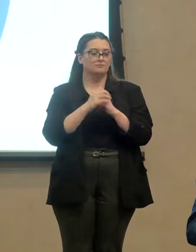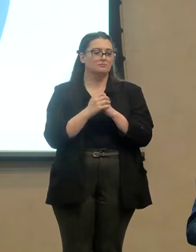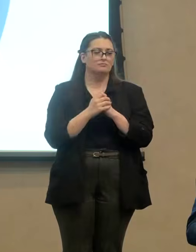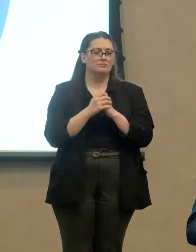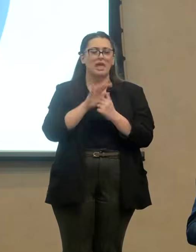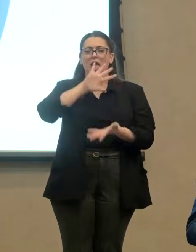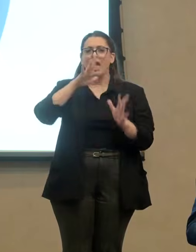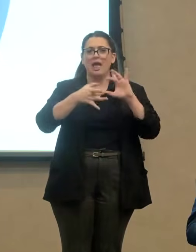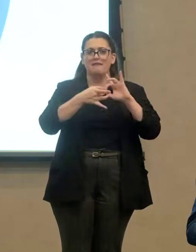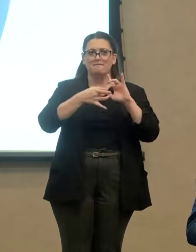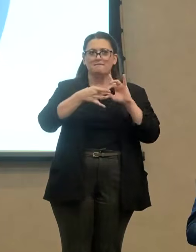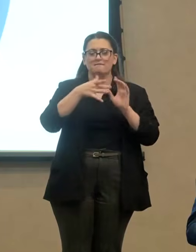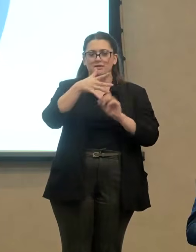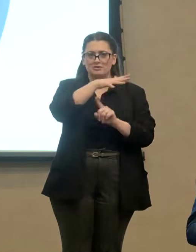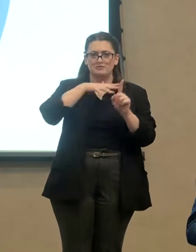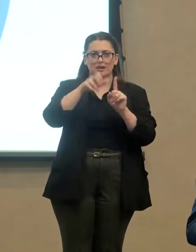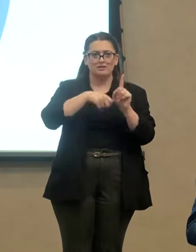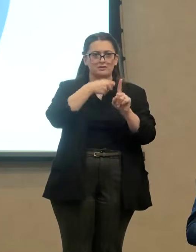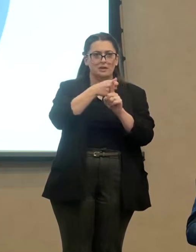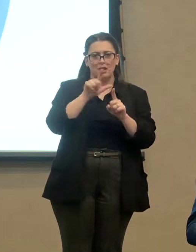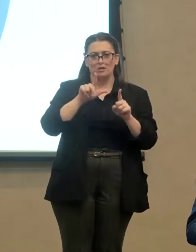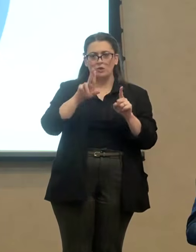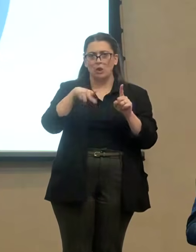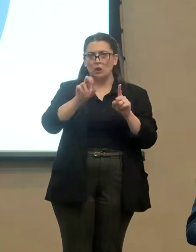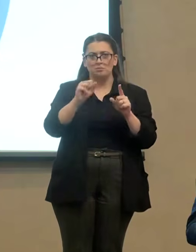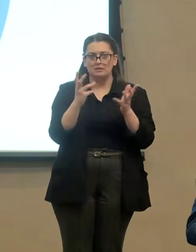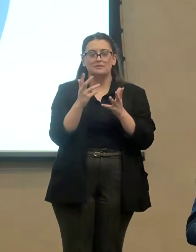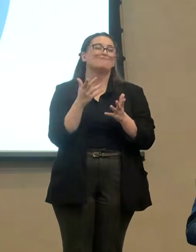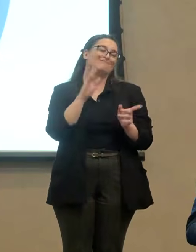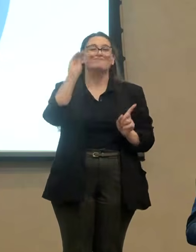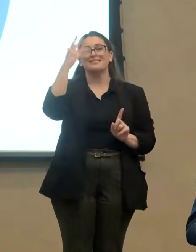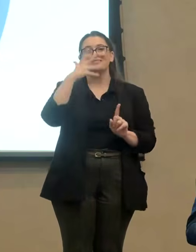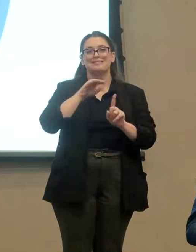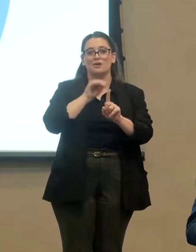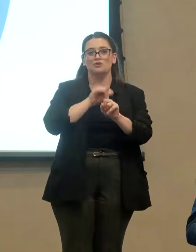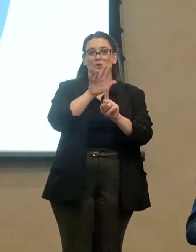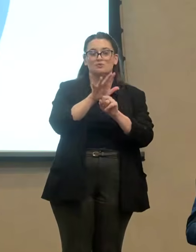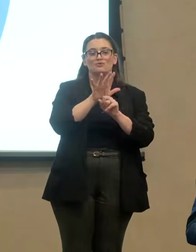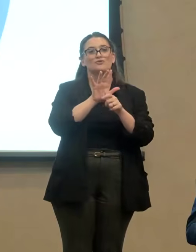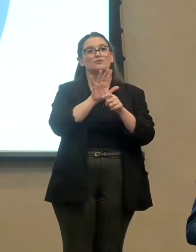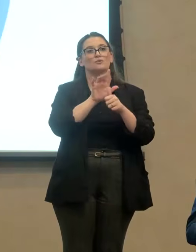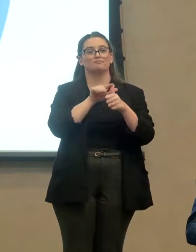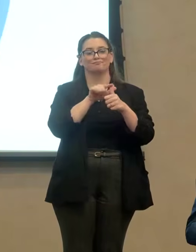cause lupus? Well, the main one is sun exposure. Certain industrial